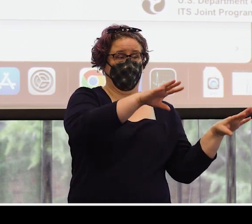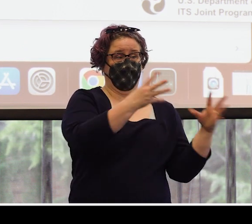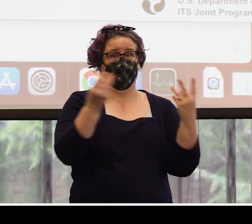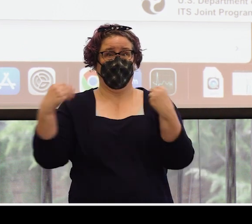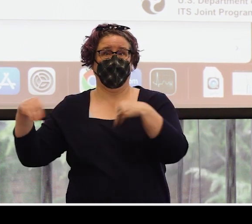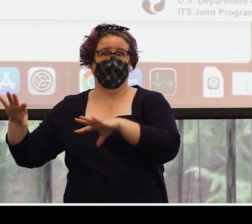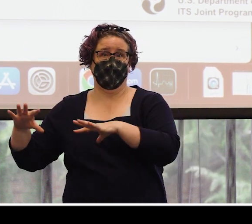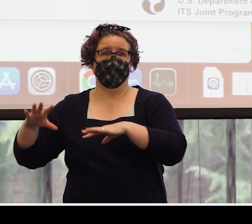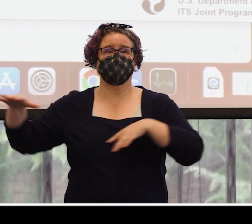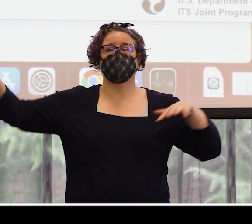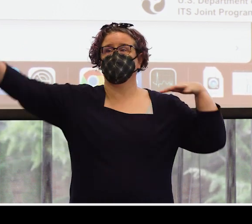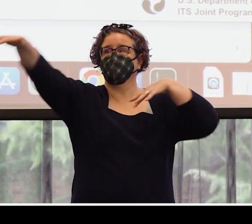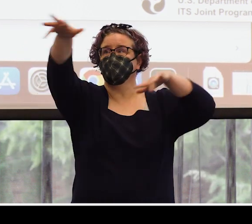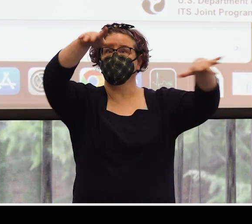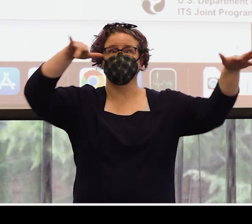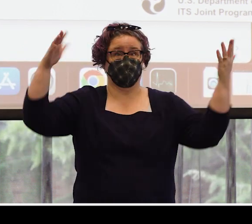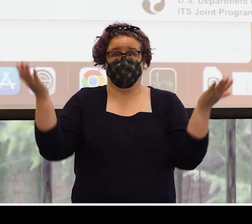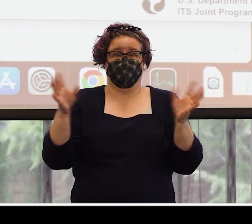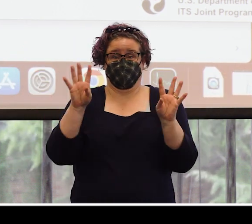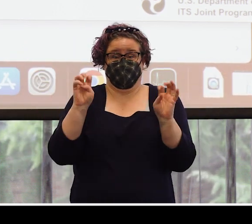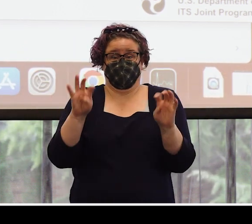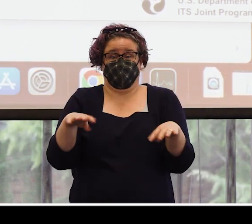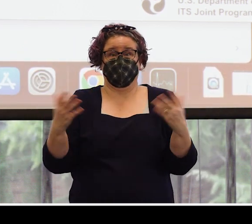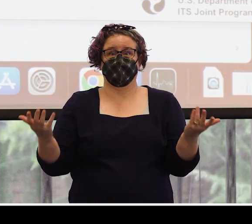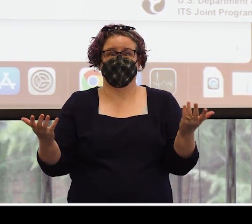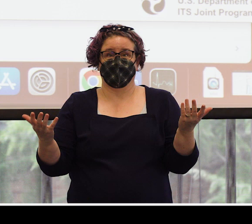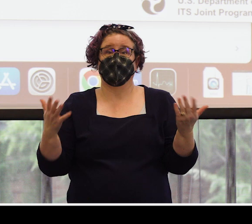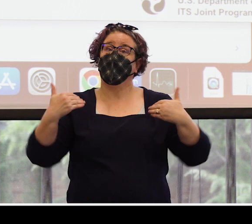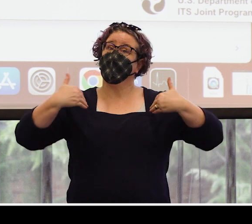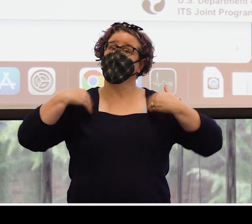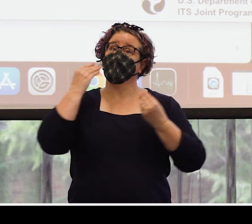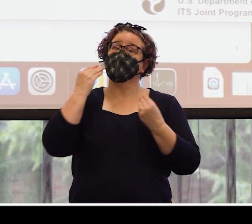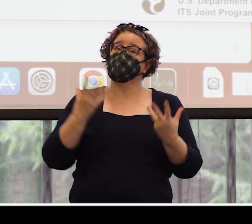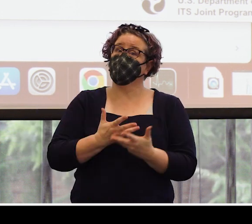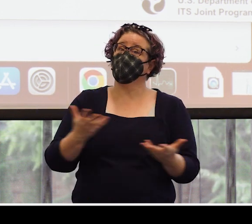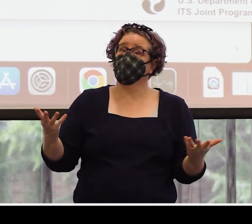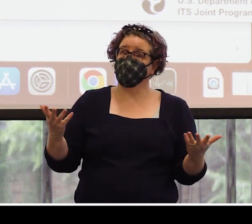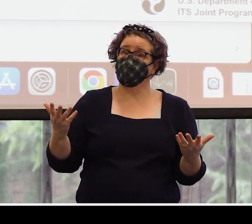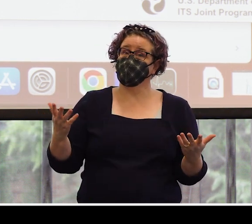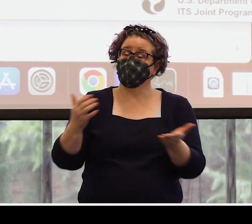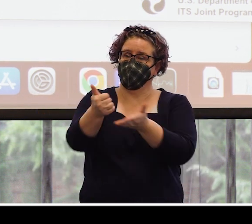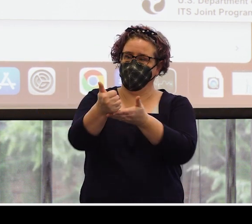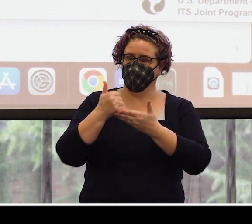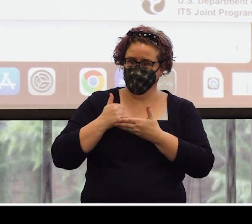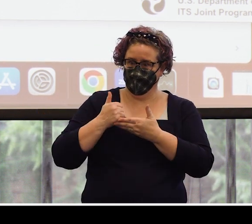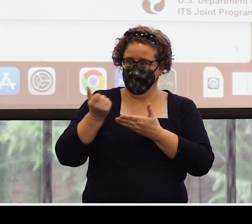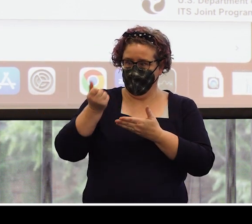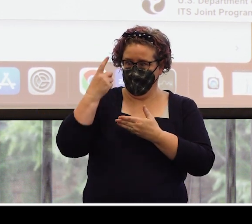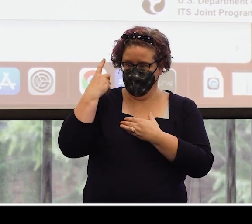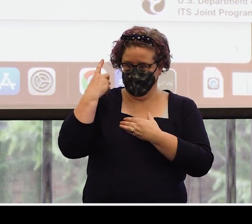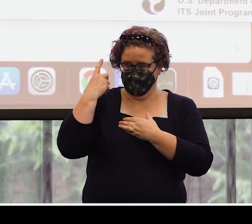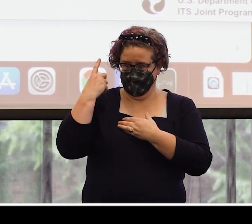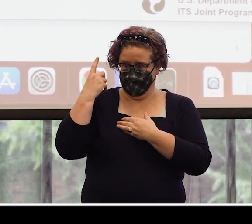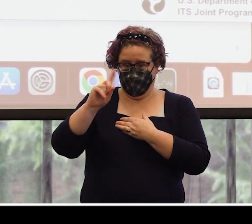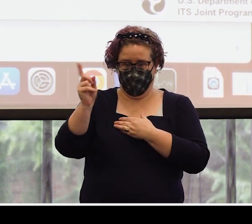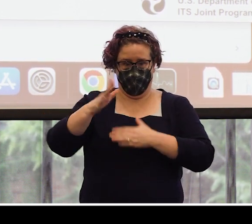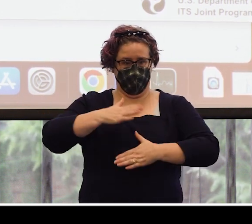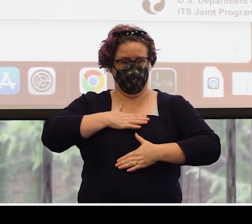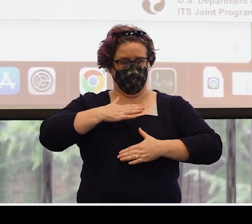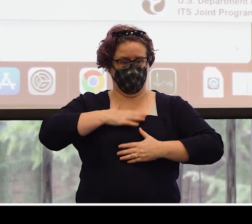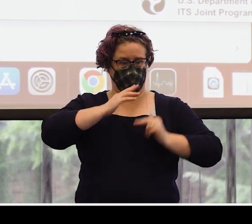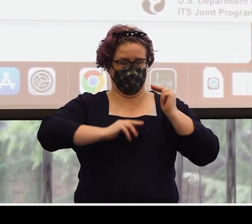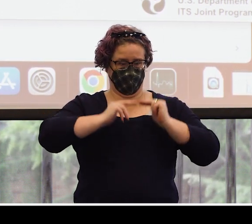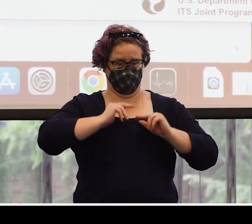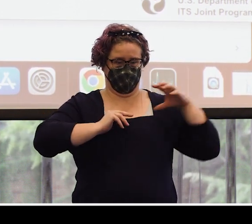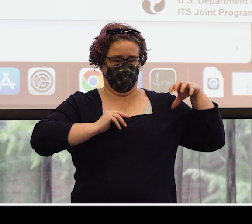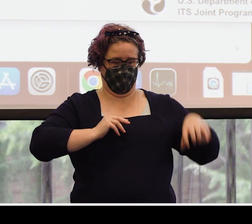are around, and having this information helps me understand where my building